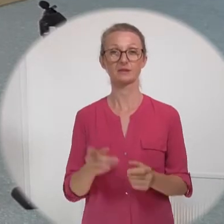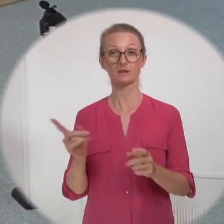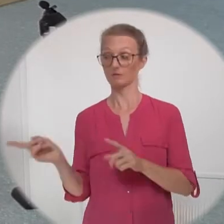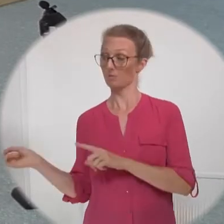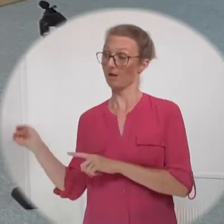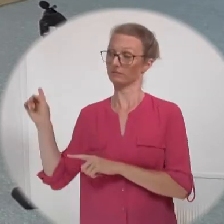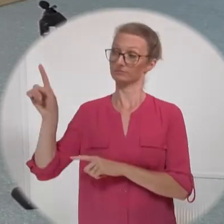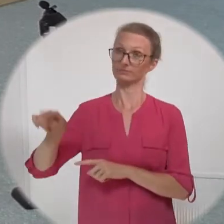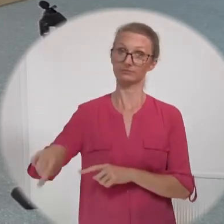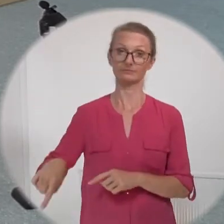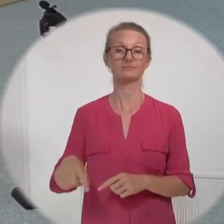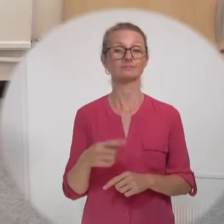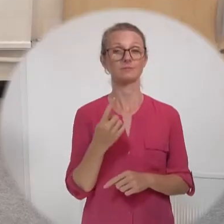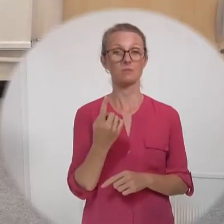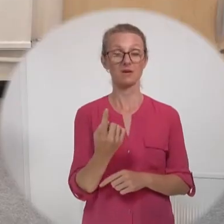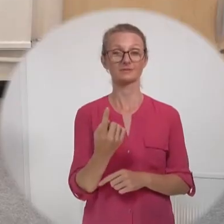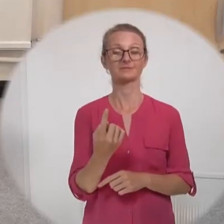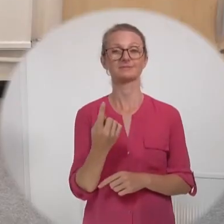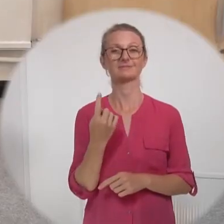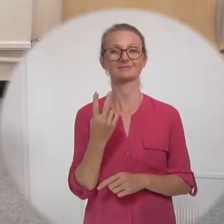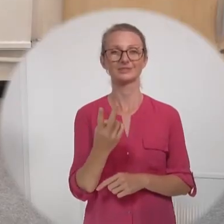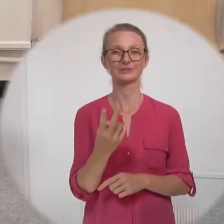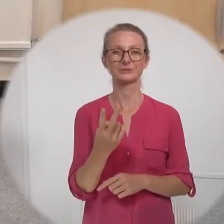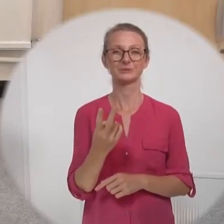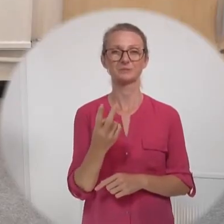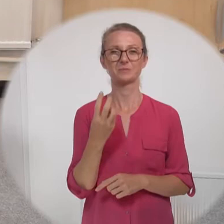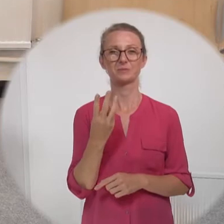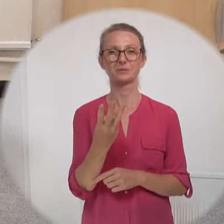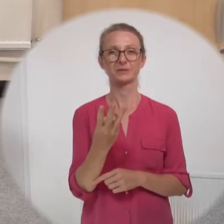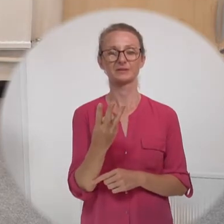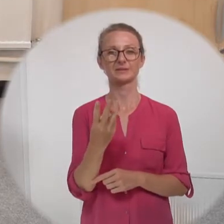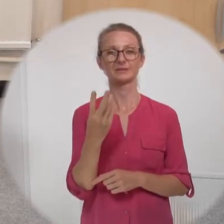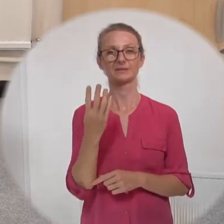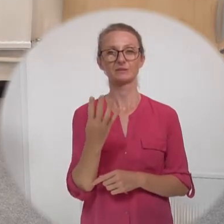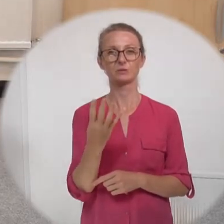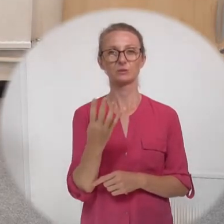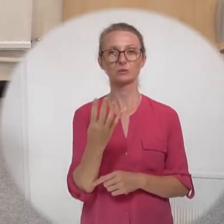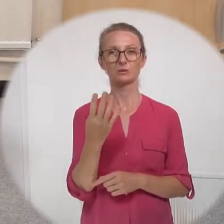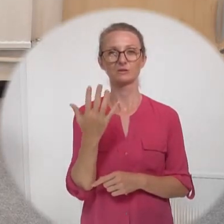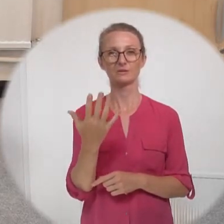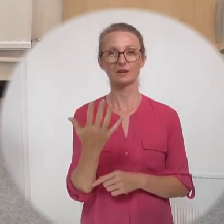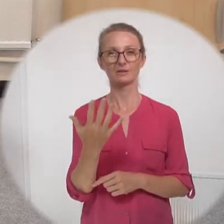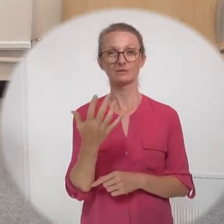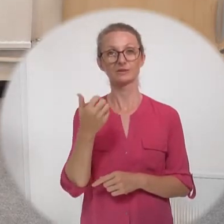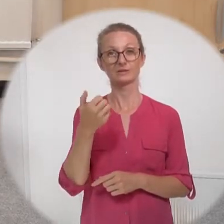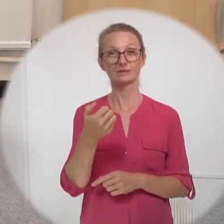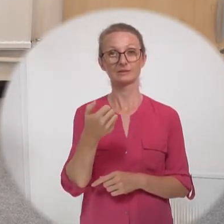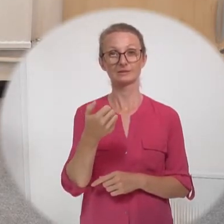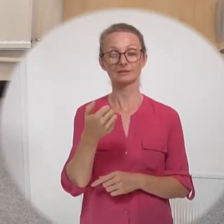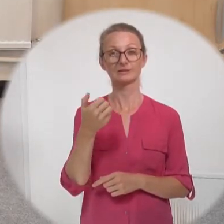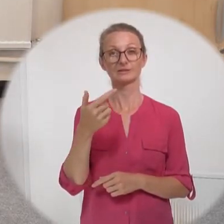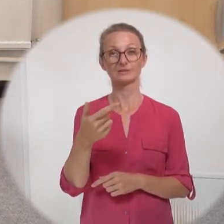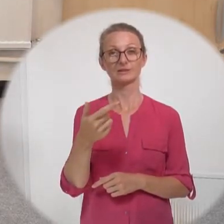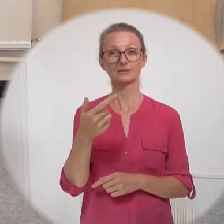way. 1, 2, 3, 4, 5, 6,